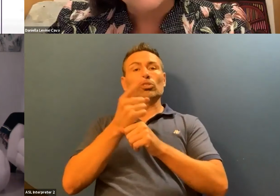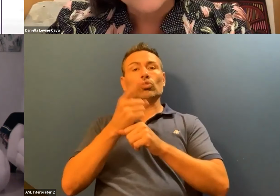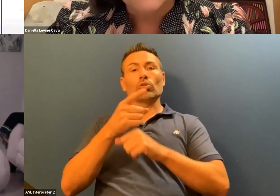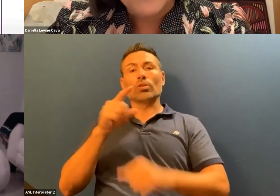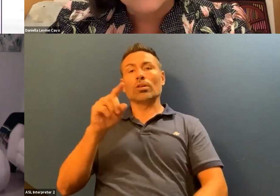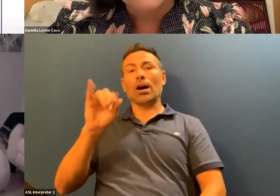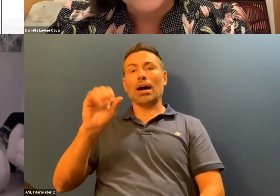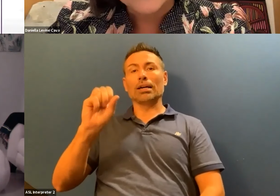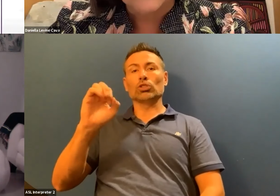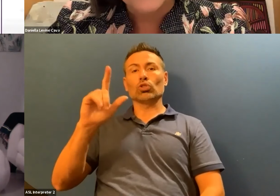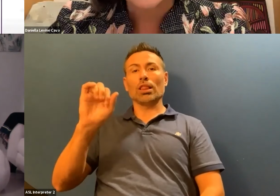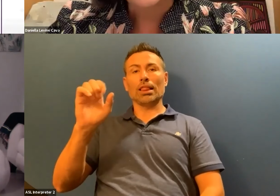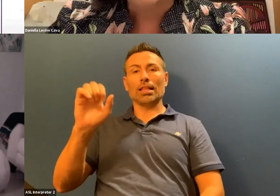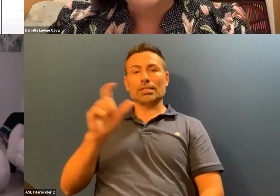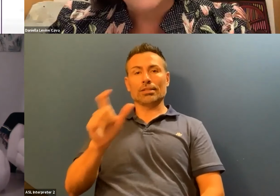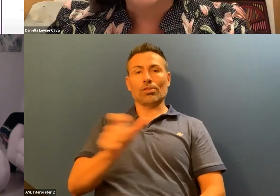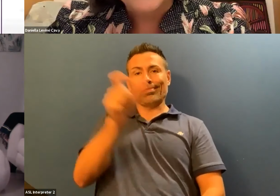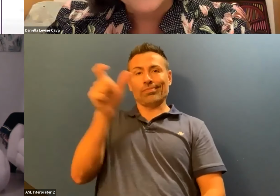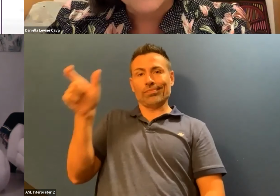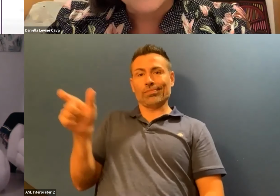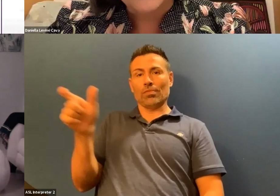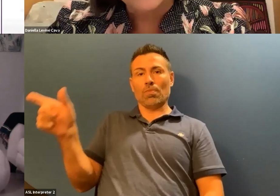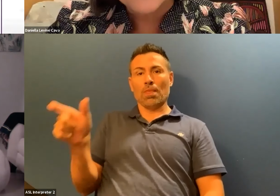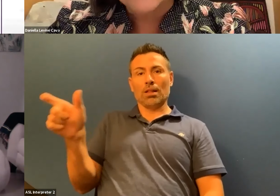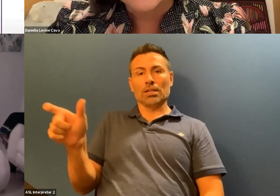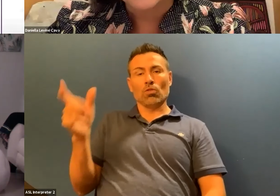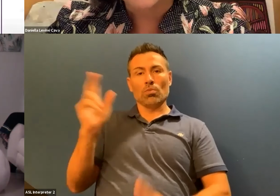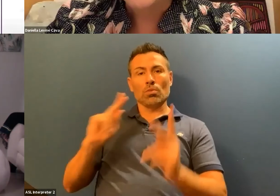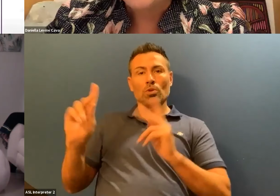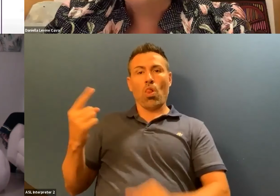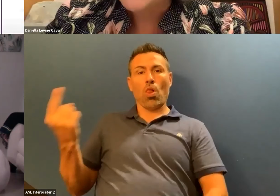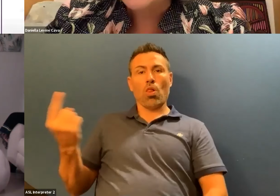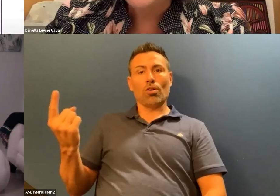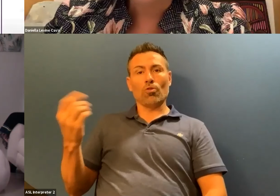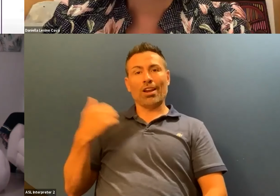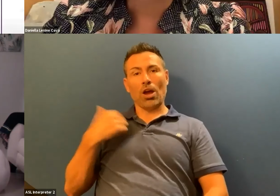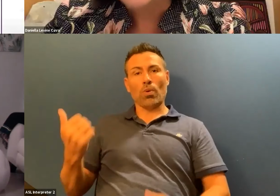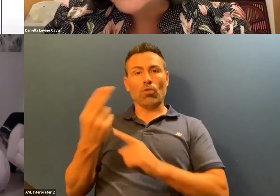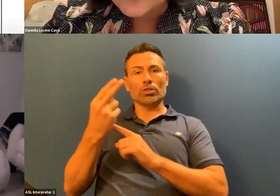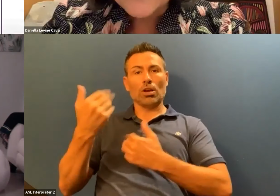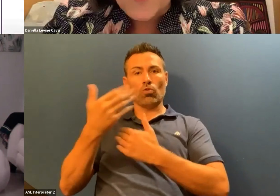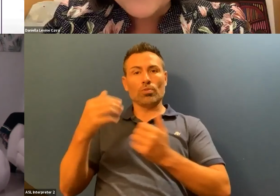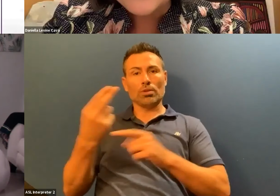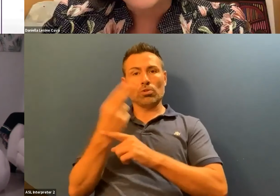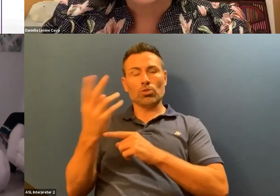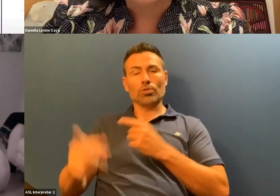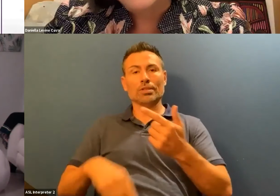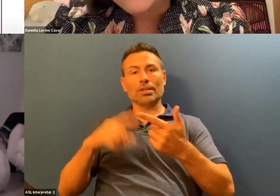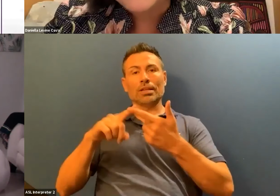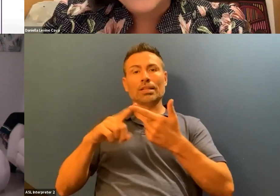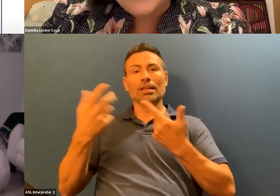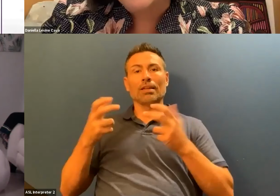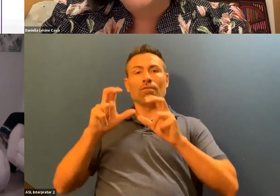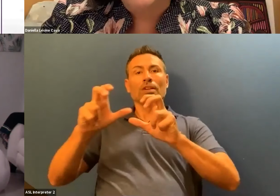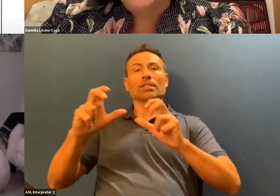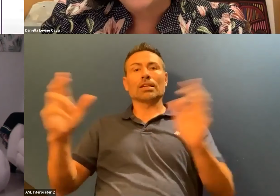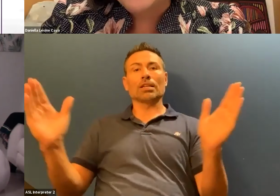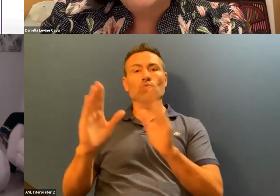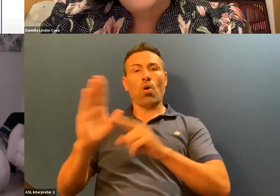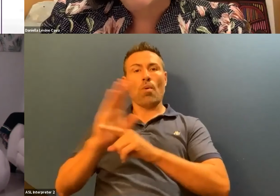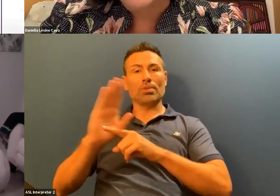do have a block of hotel rooms that are being utilized at this time. And then investing in our small businesses, helping them to get out